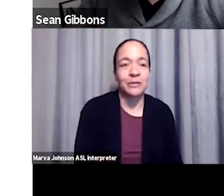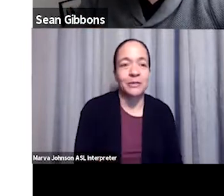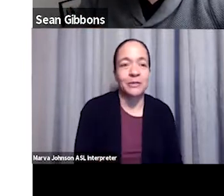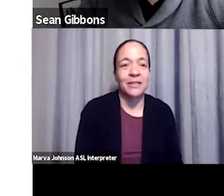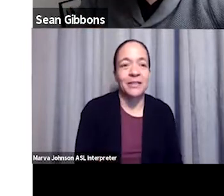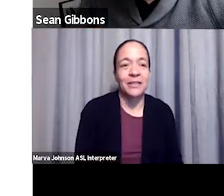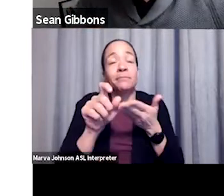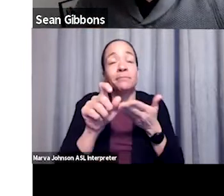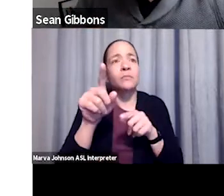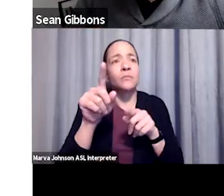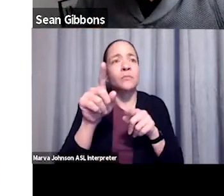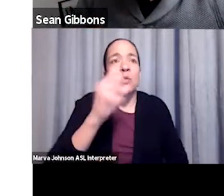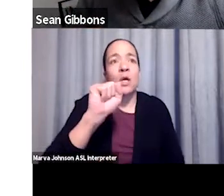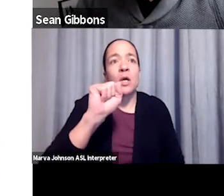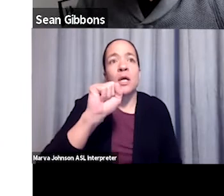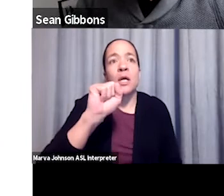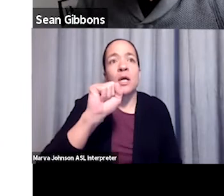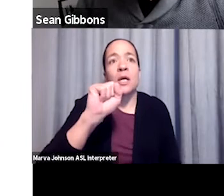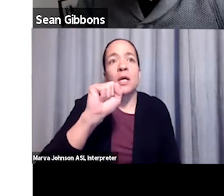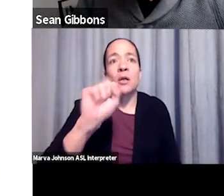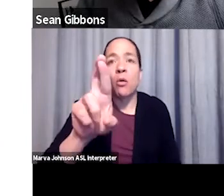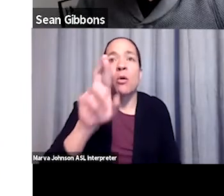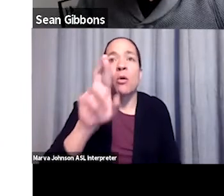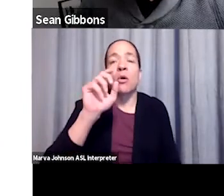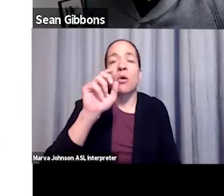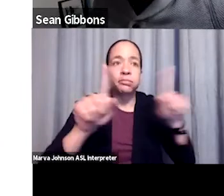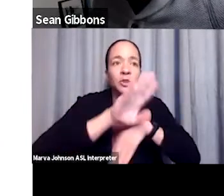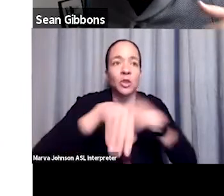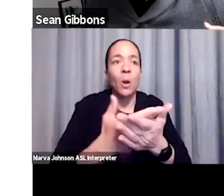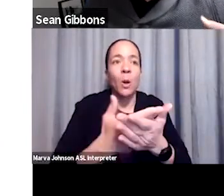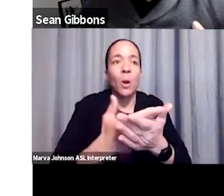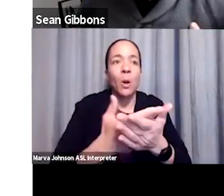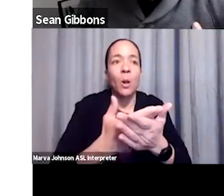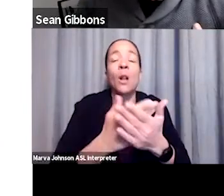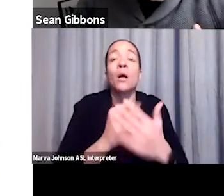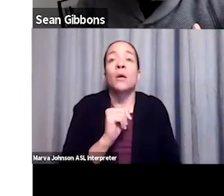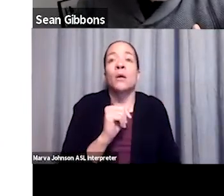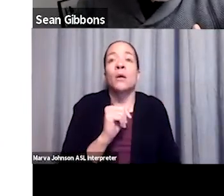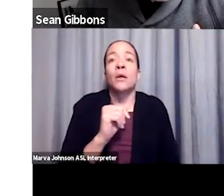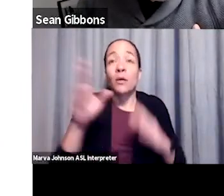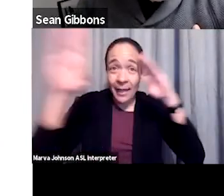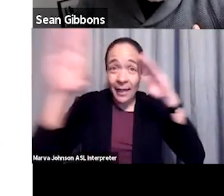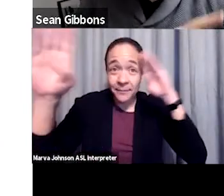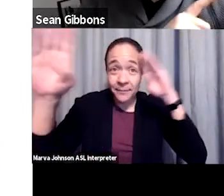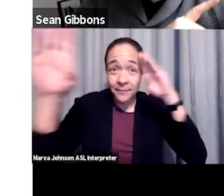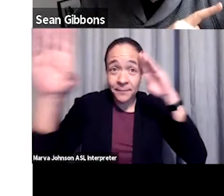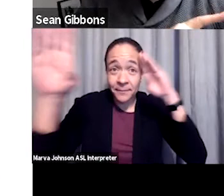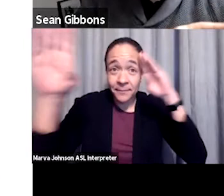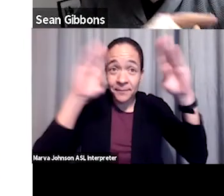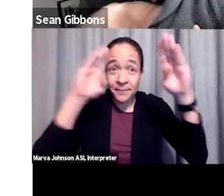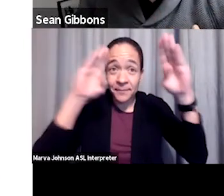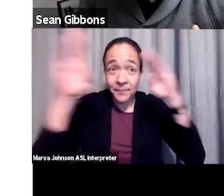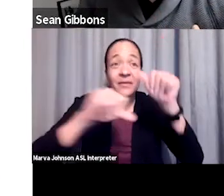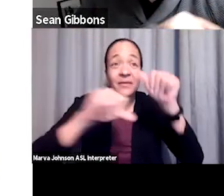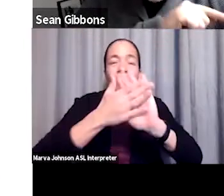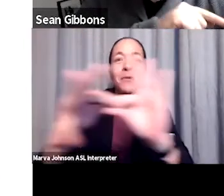away. And as we're waiting for everybody to say hello to one another and be in community, and Susan, you have a question, you can go ahead